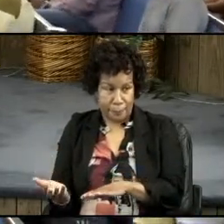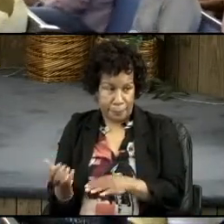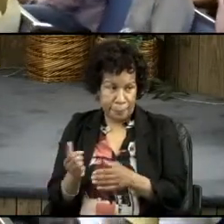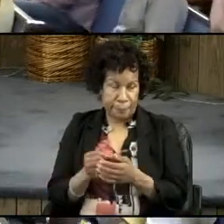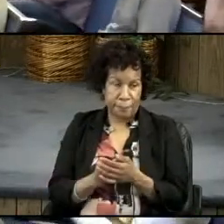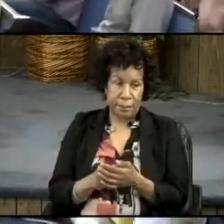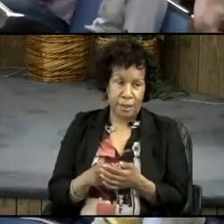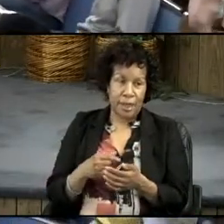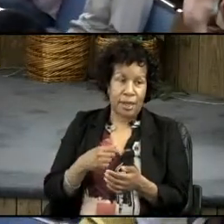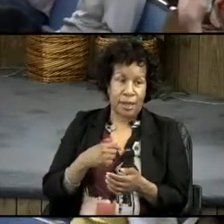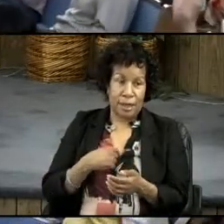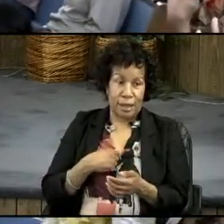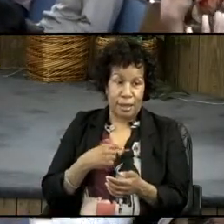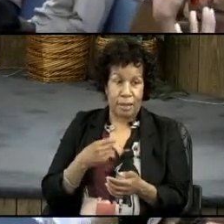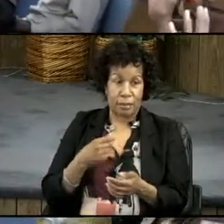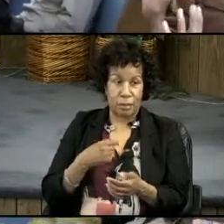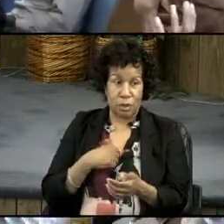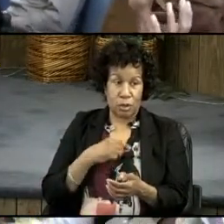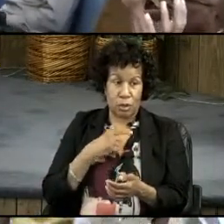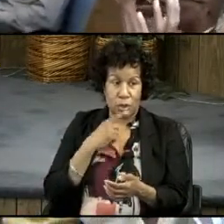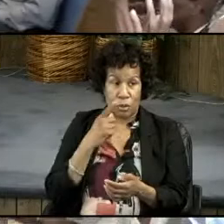die. Listen,